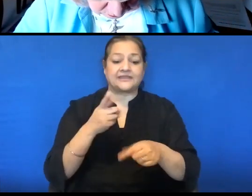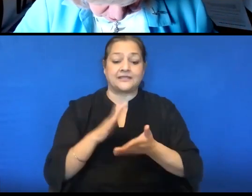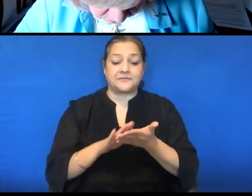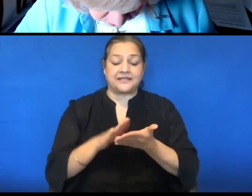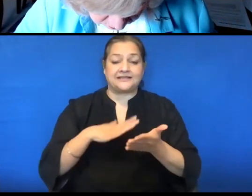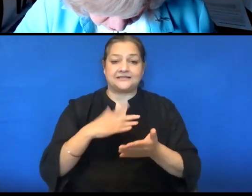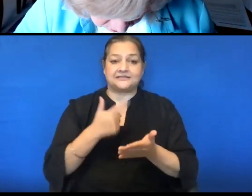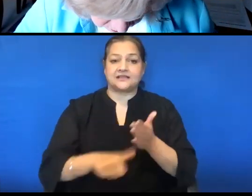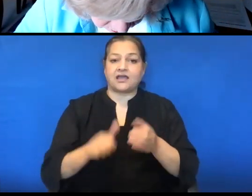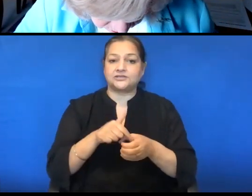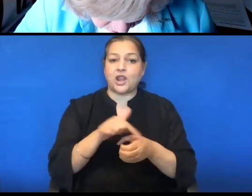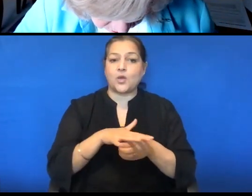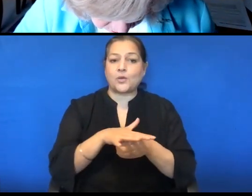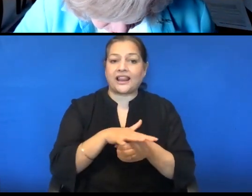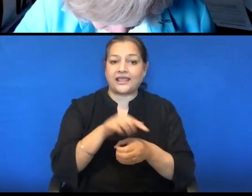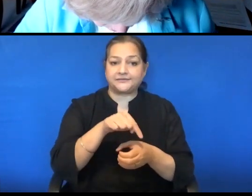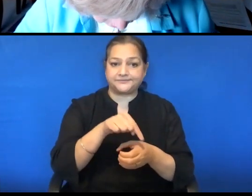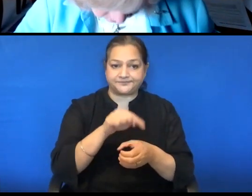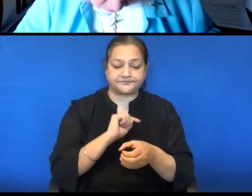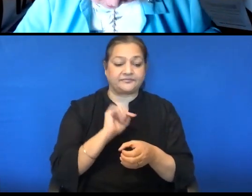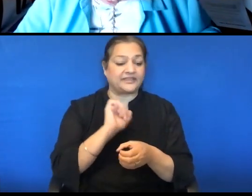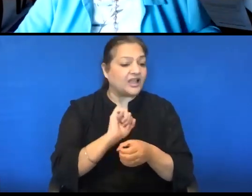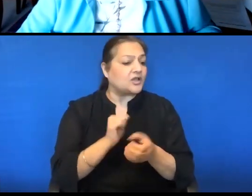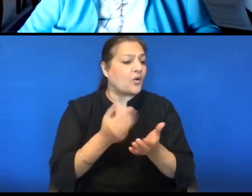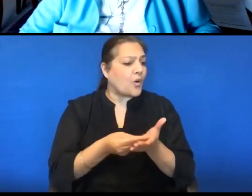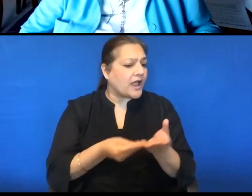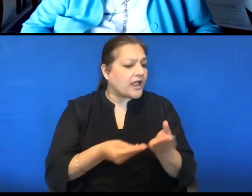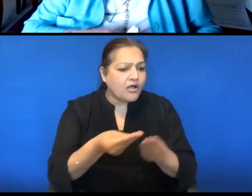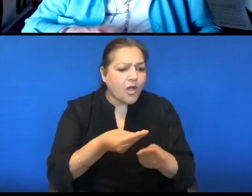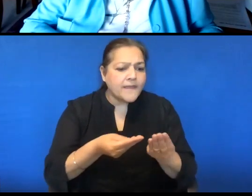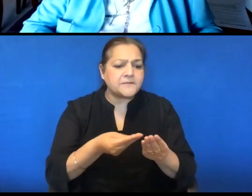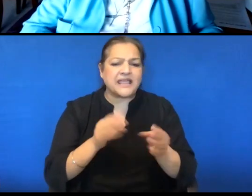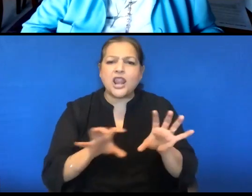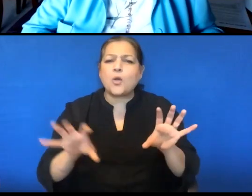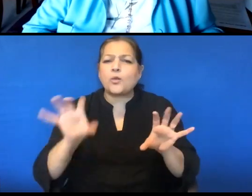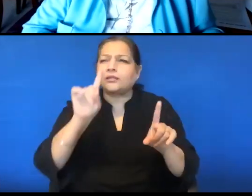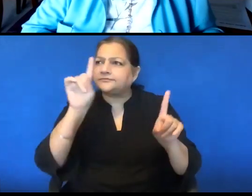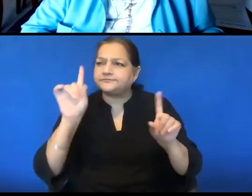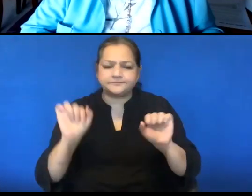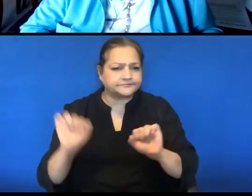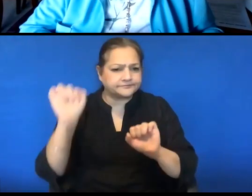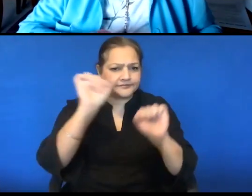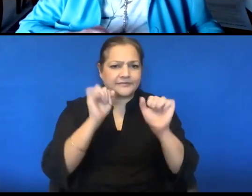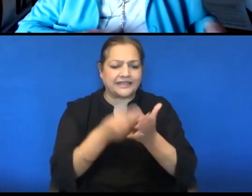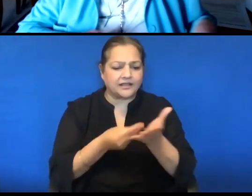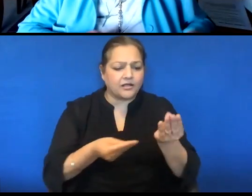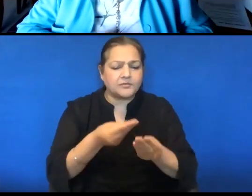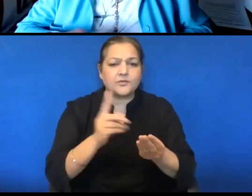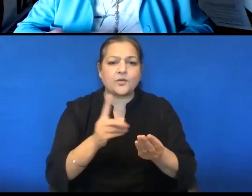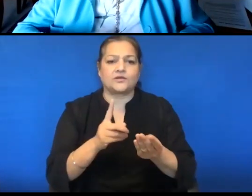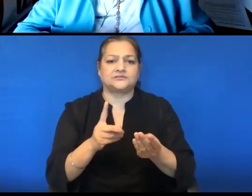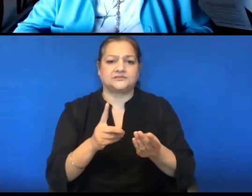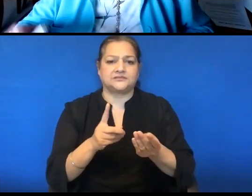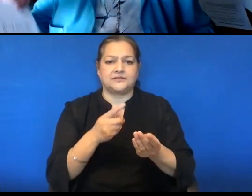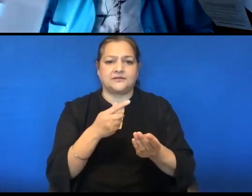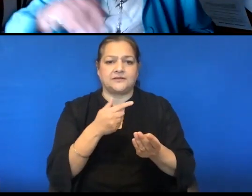local needs are for the local economy, the local employers, the local public sector, and so on.